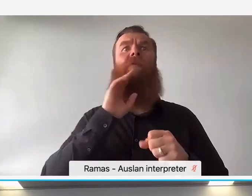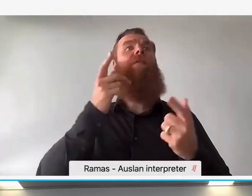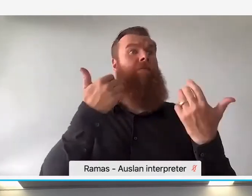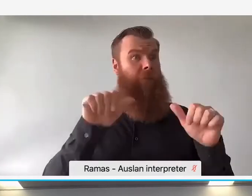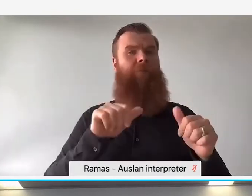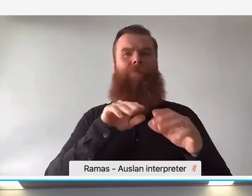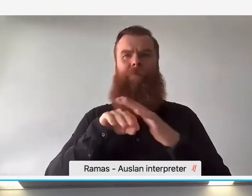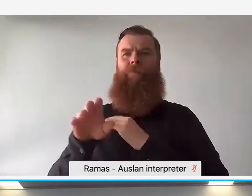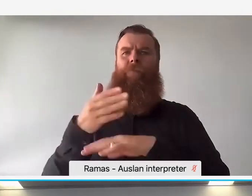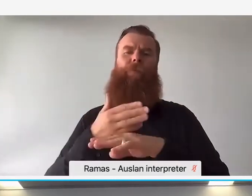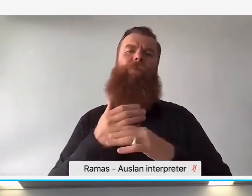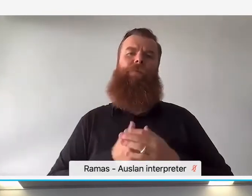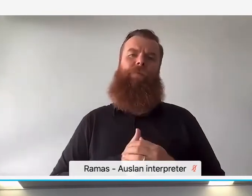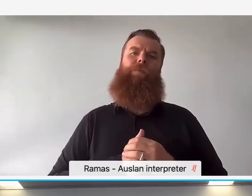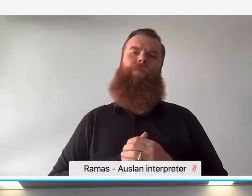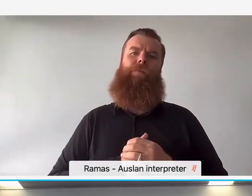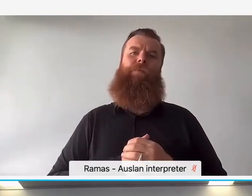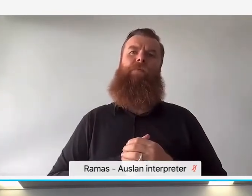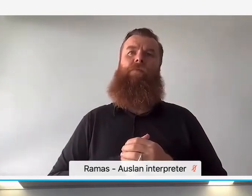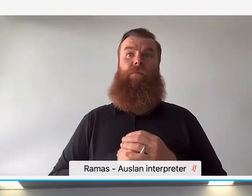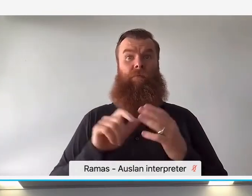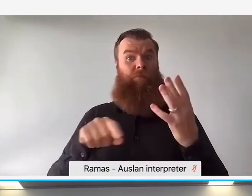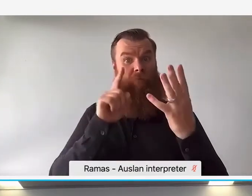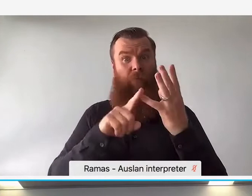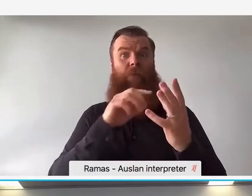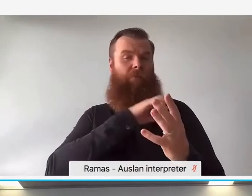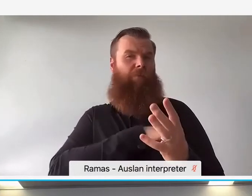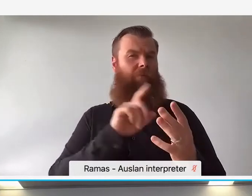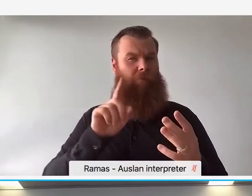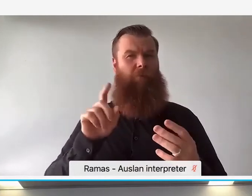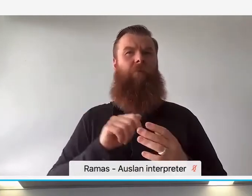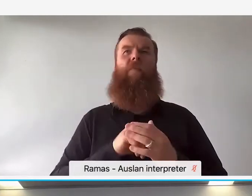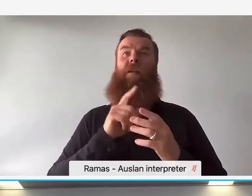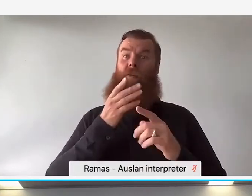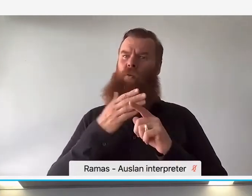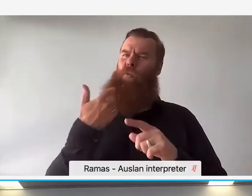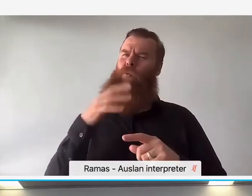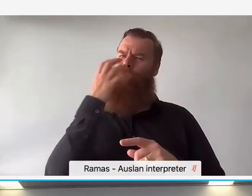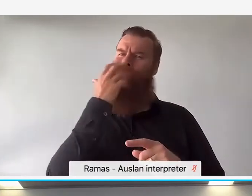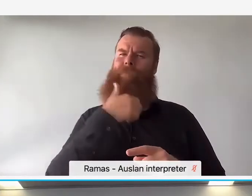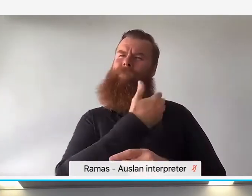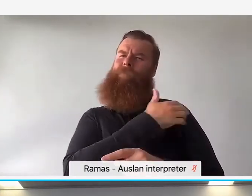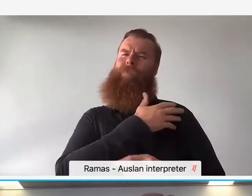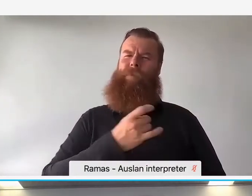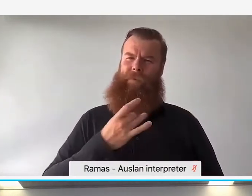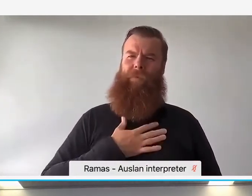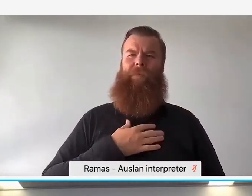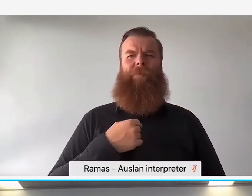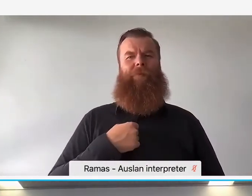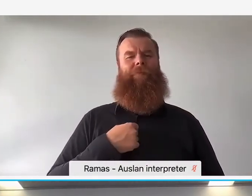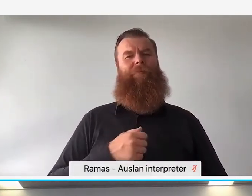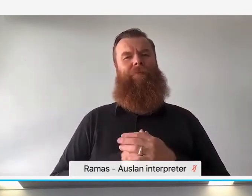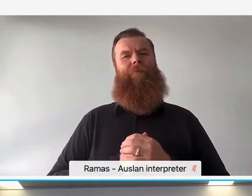Finally, and the fourth benefit, the one I feel most particularly proud of as having someone as being someone who's had both